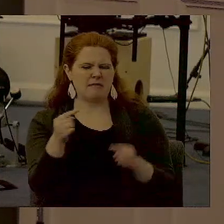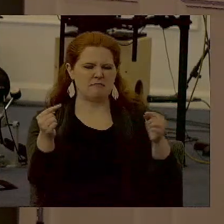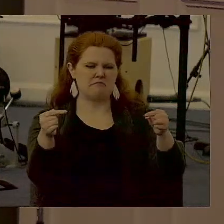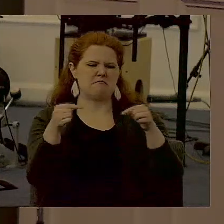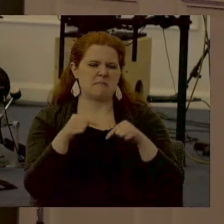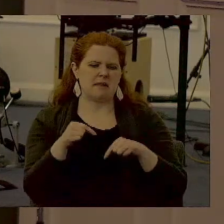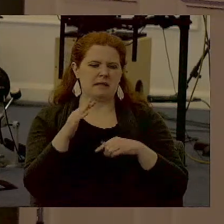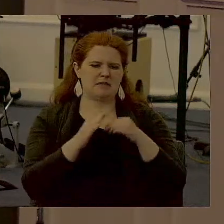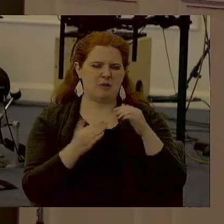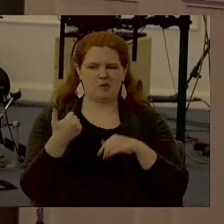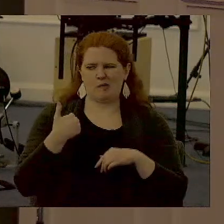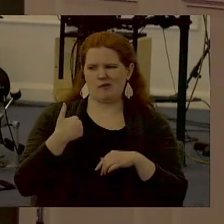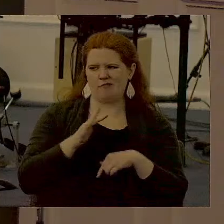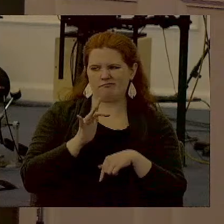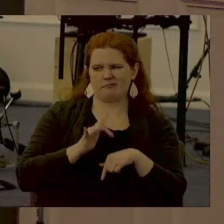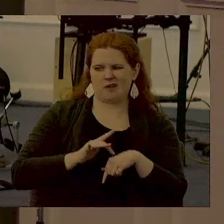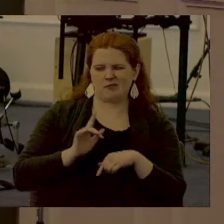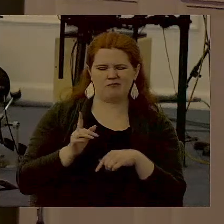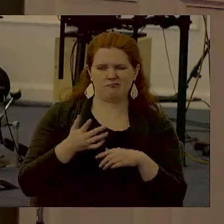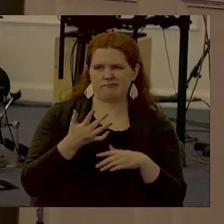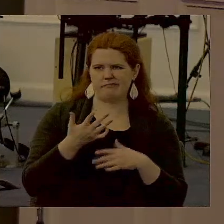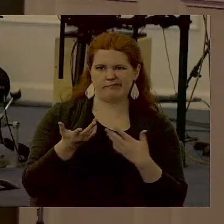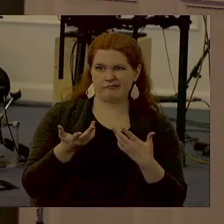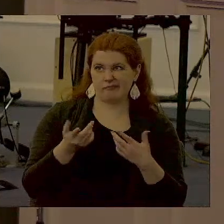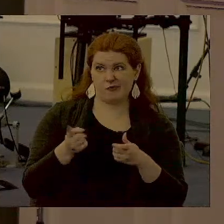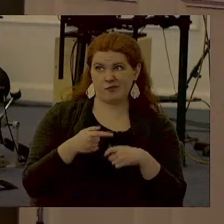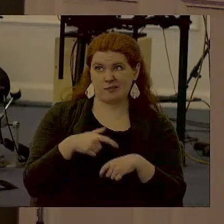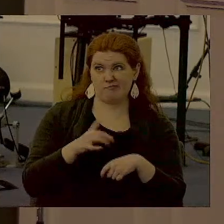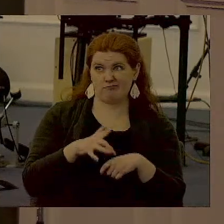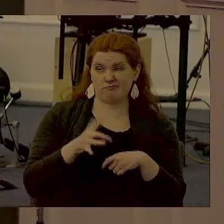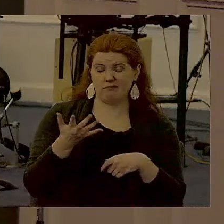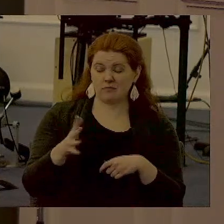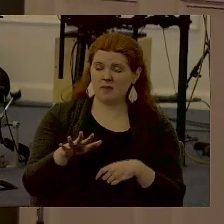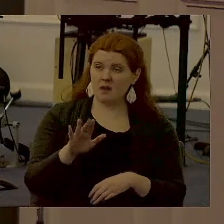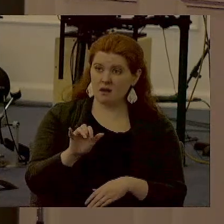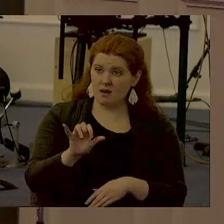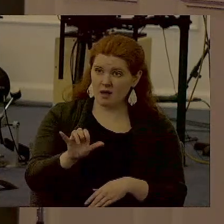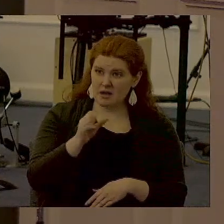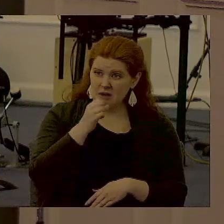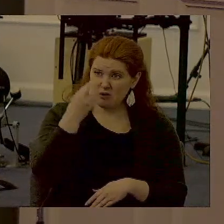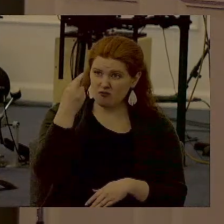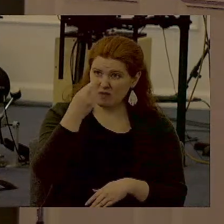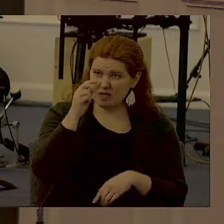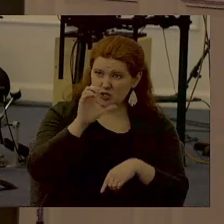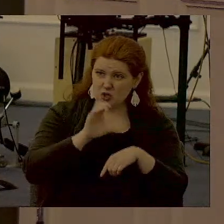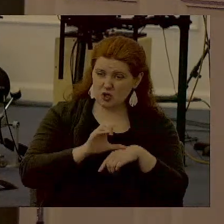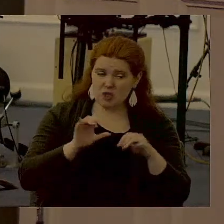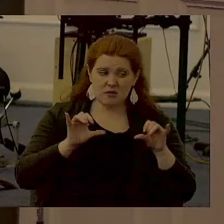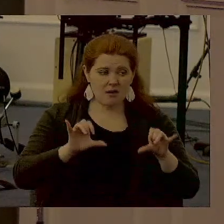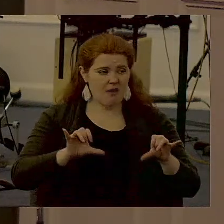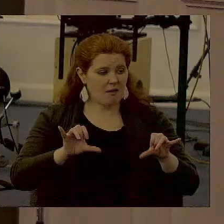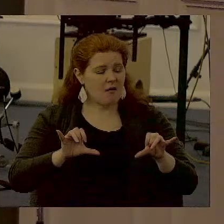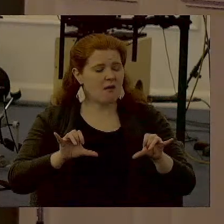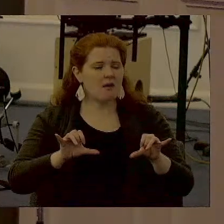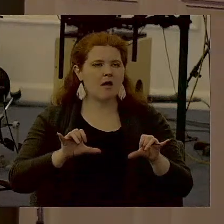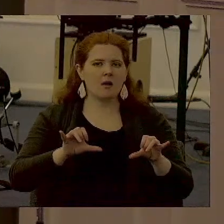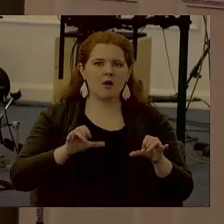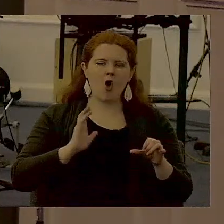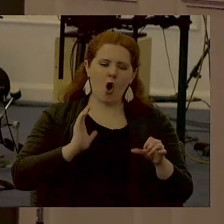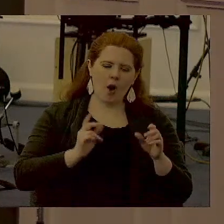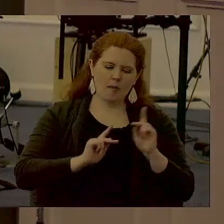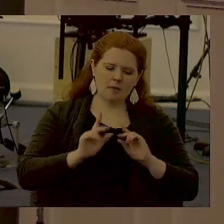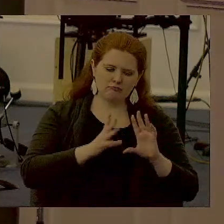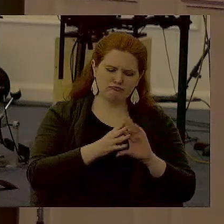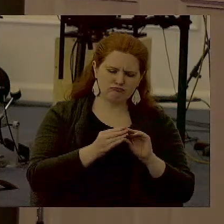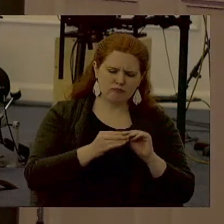in our building before. And they said, wow, I didn't know that there was a church here. And there were all of our people